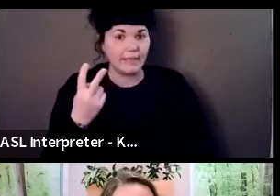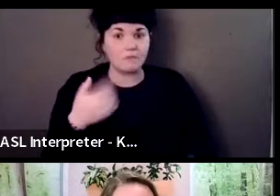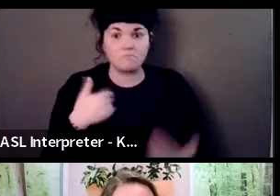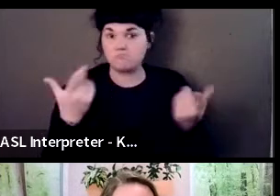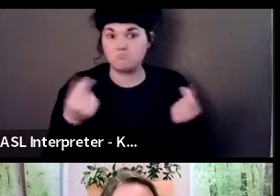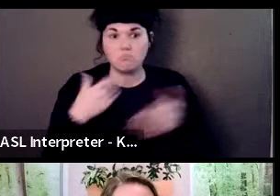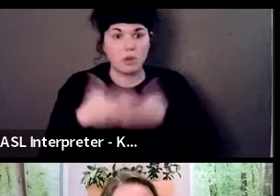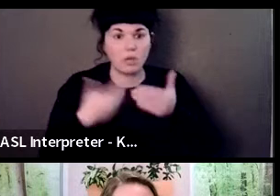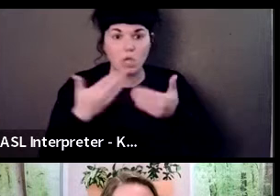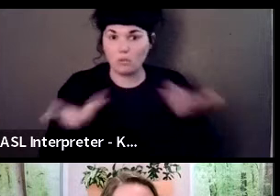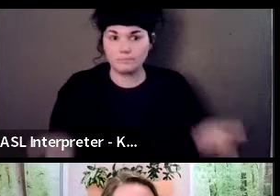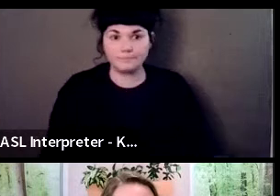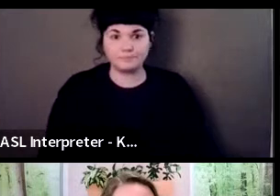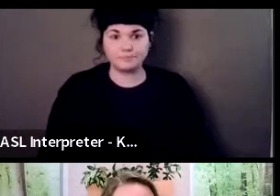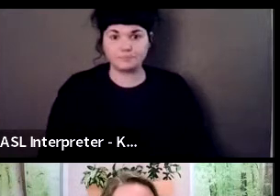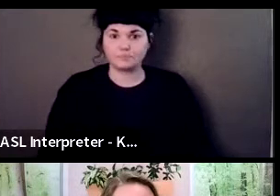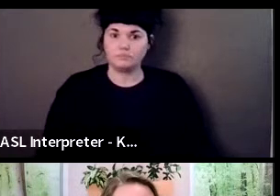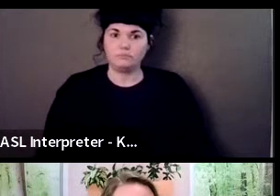go.